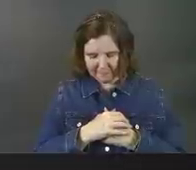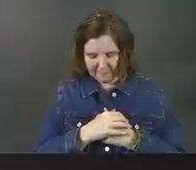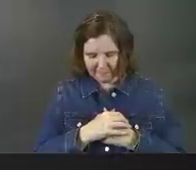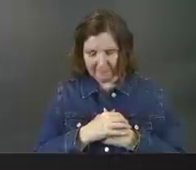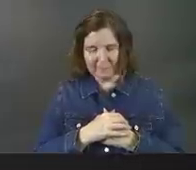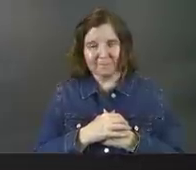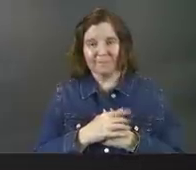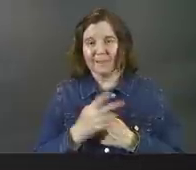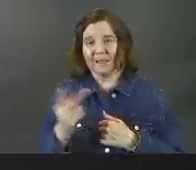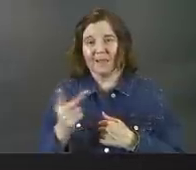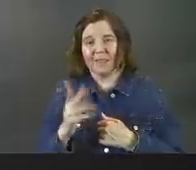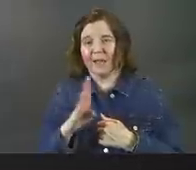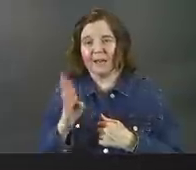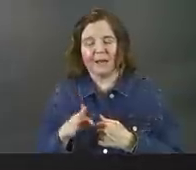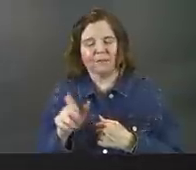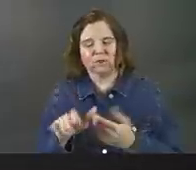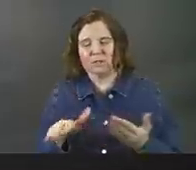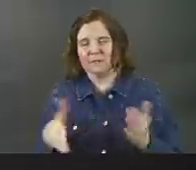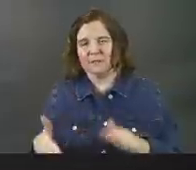They never should have died.